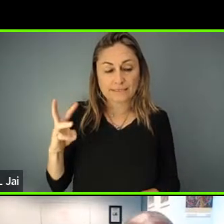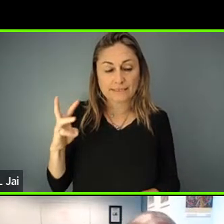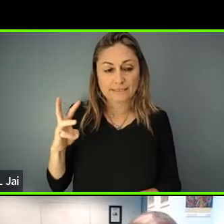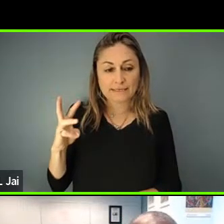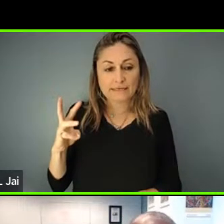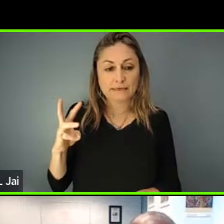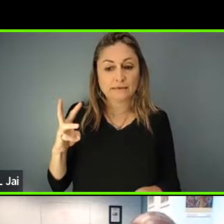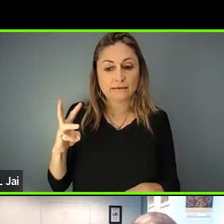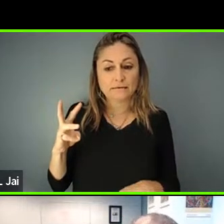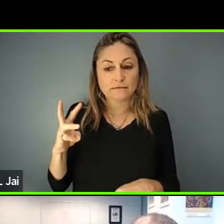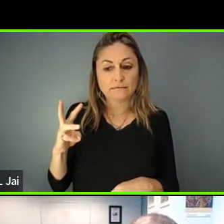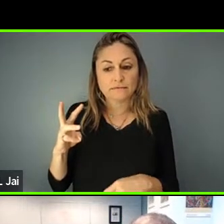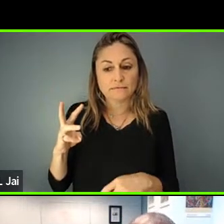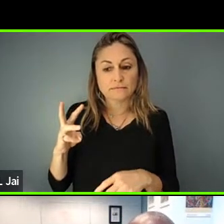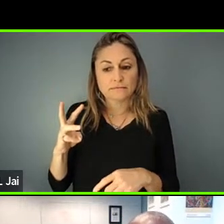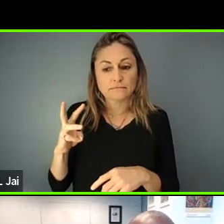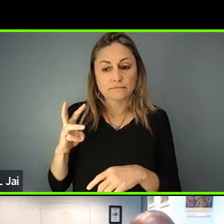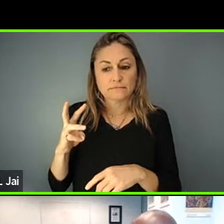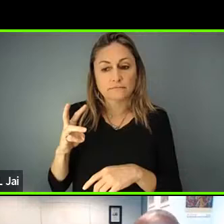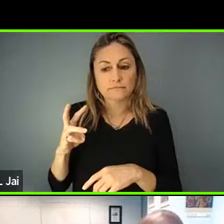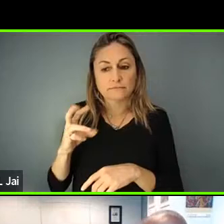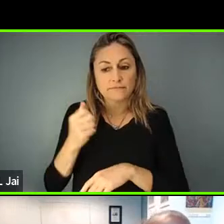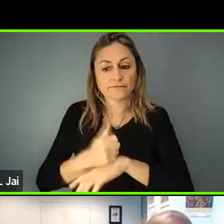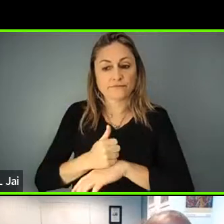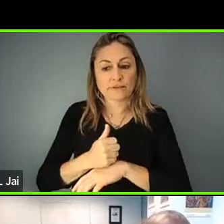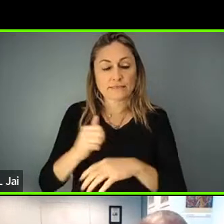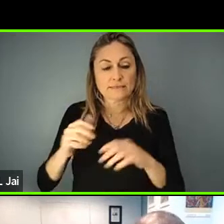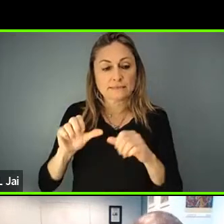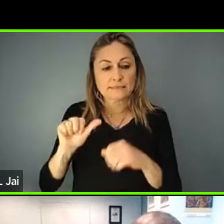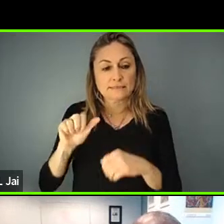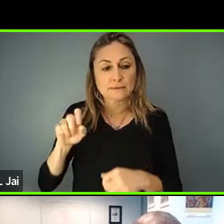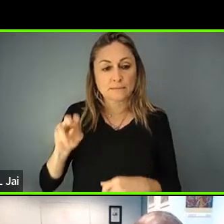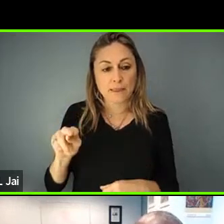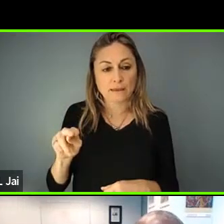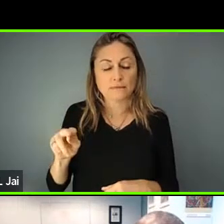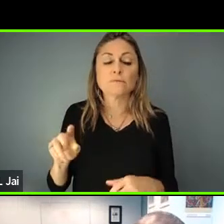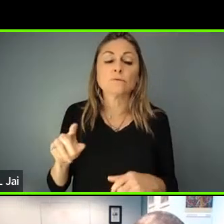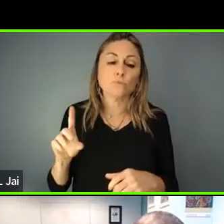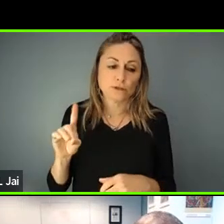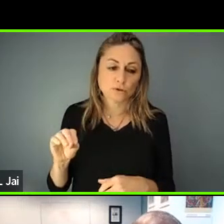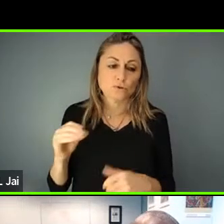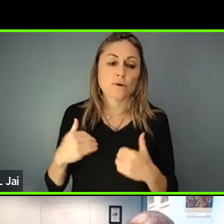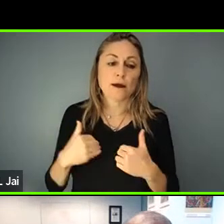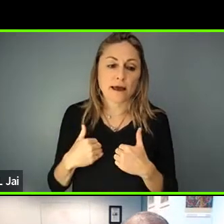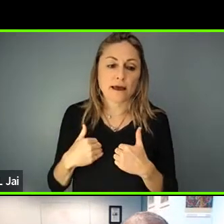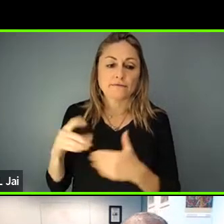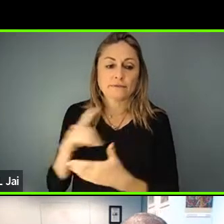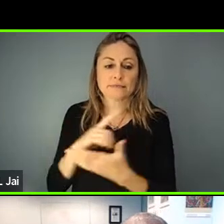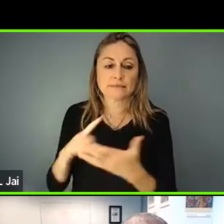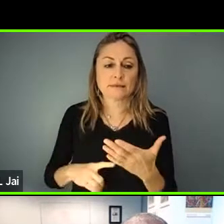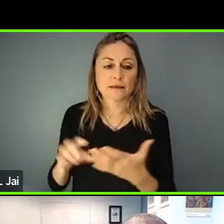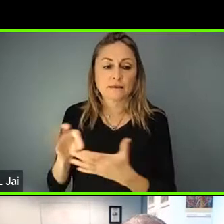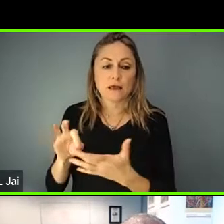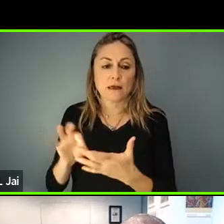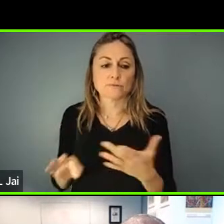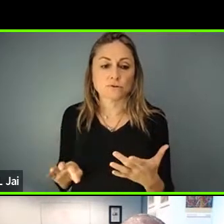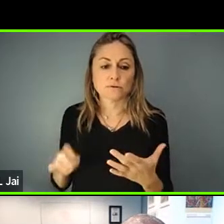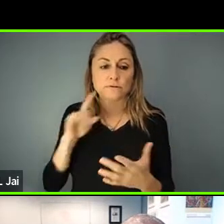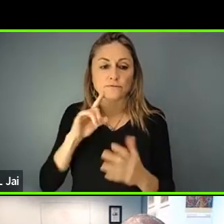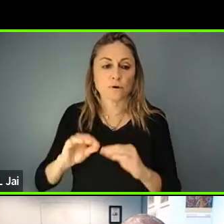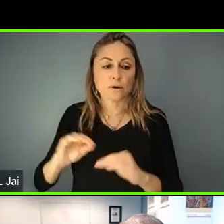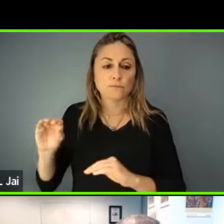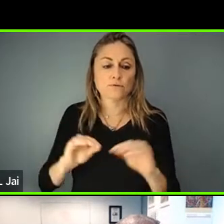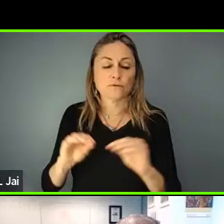that we propose, we do have design options that look at a movable span.